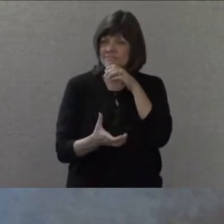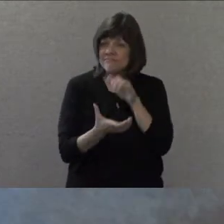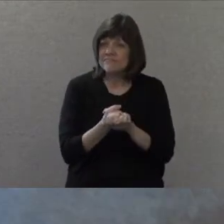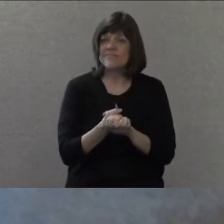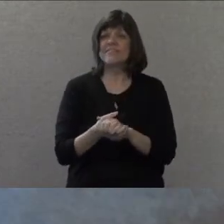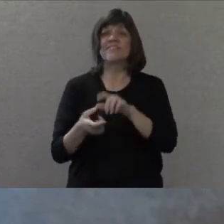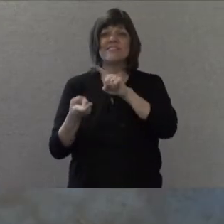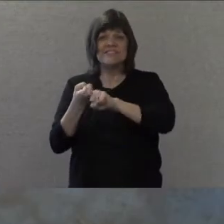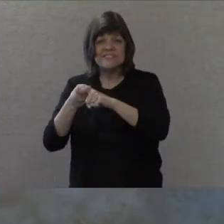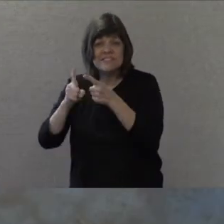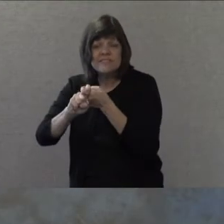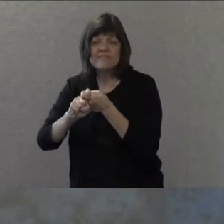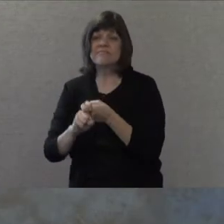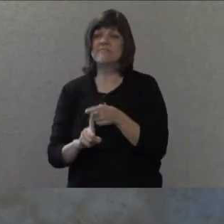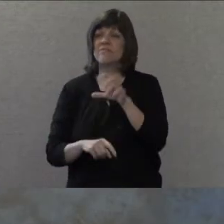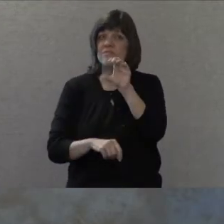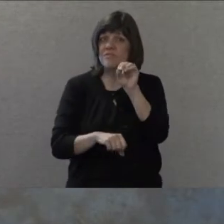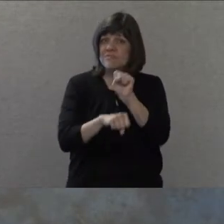My ex-wife.